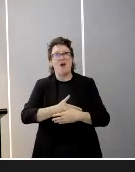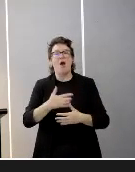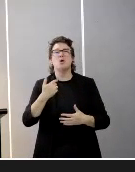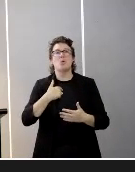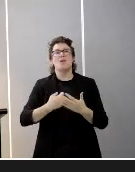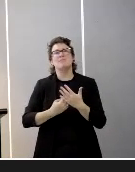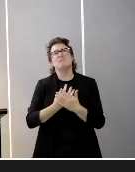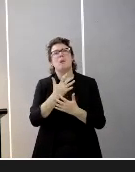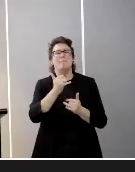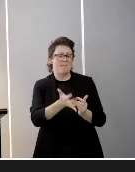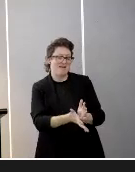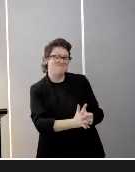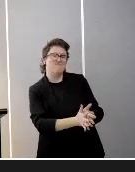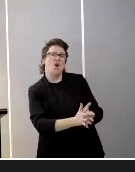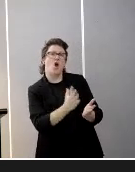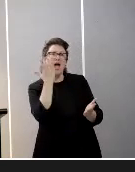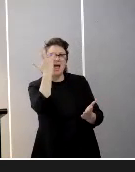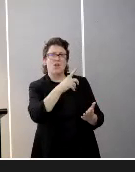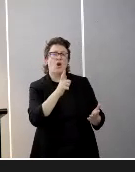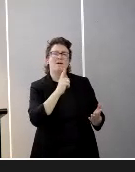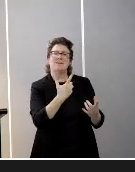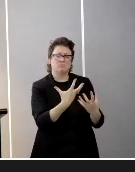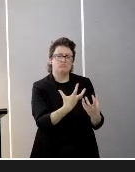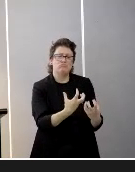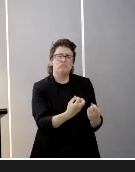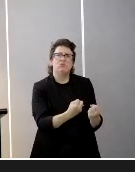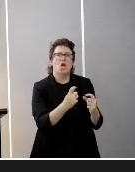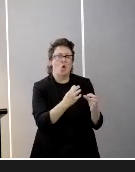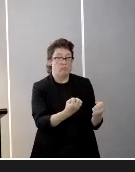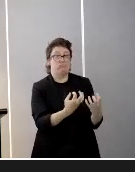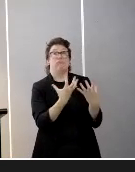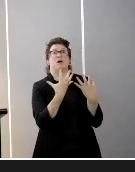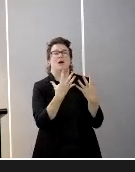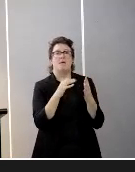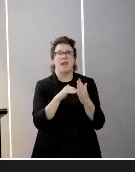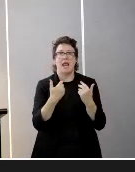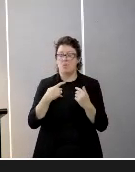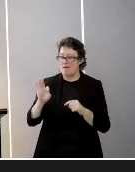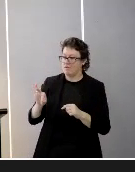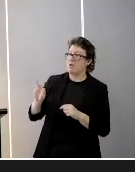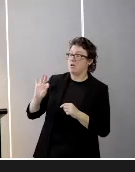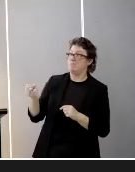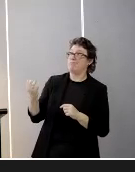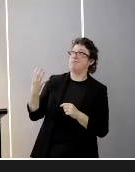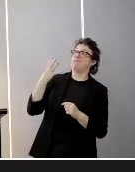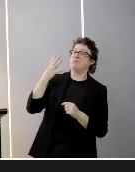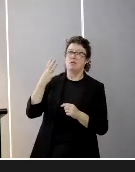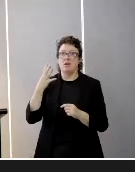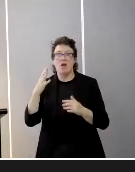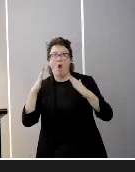we had was maybe fire at night, which is a really low kind of level of light. But now we just have these super brightly lit homes,